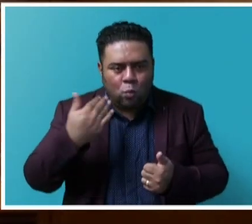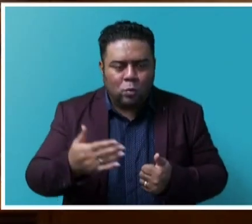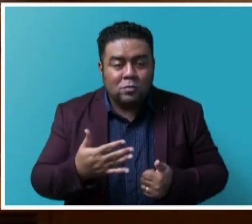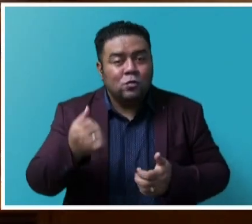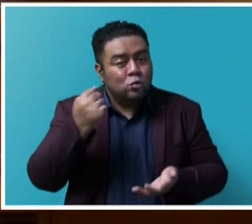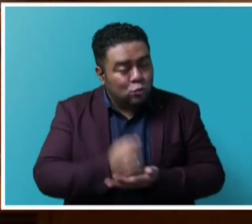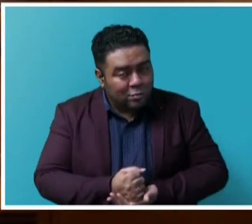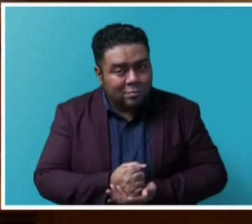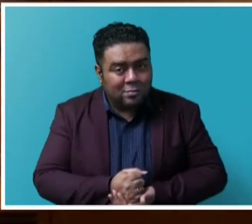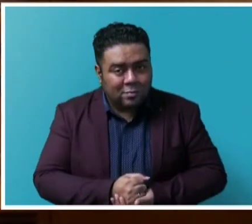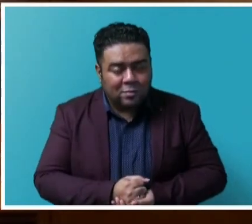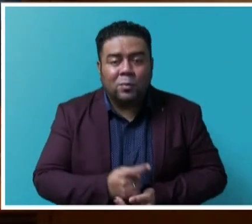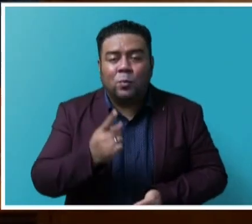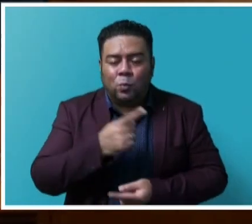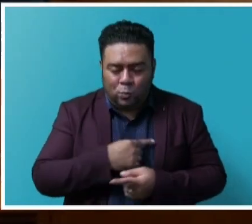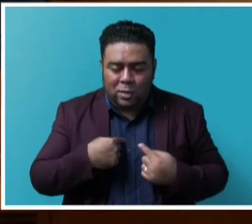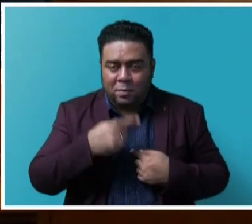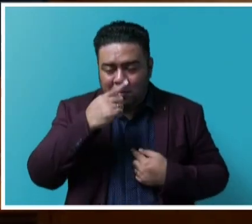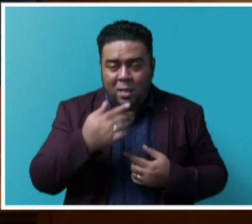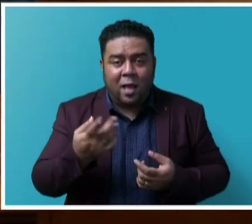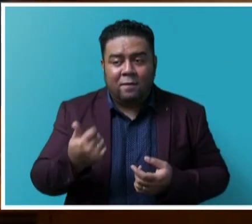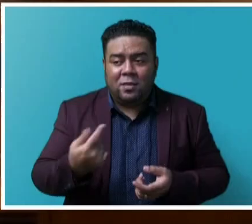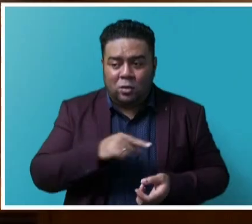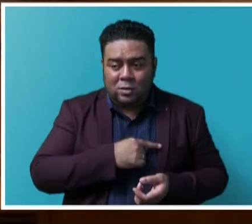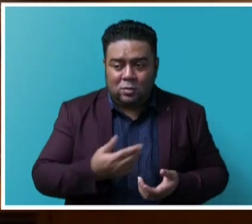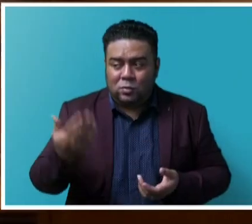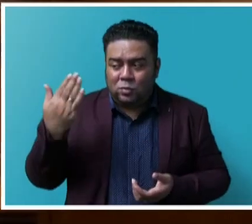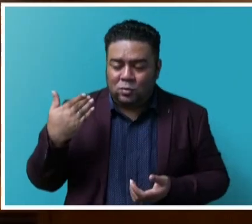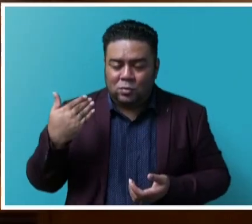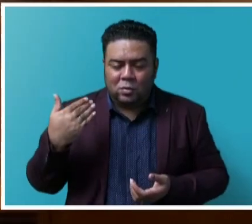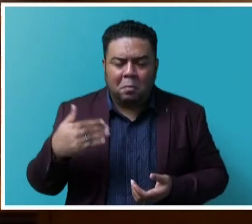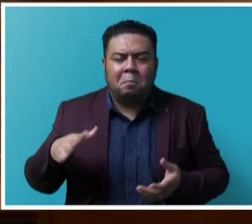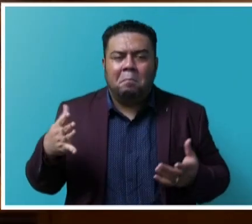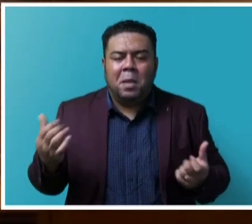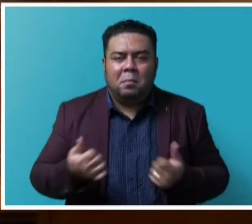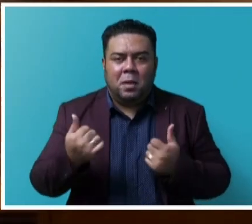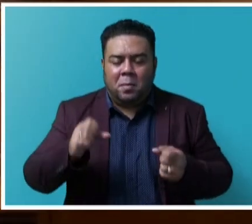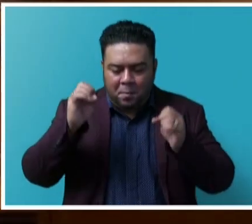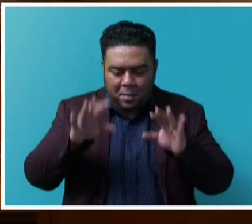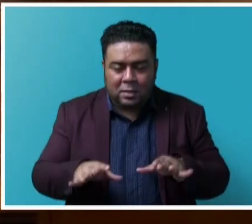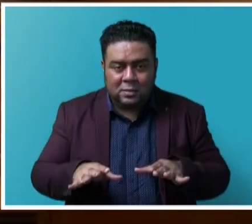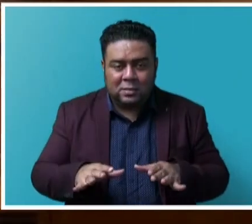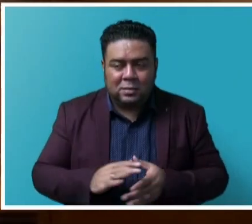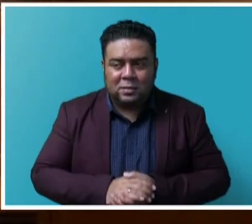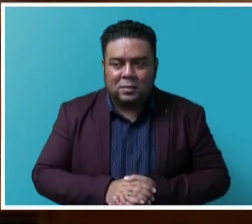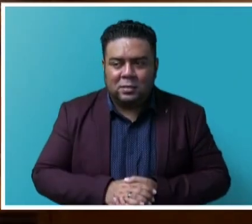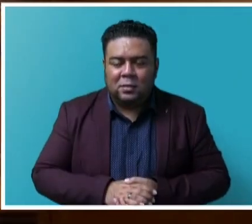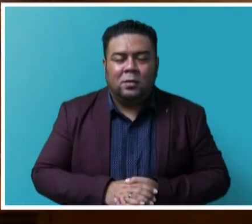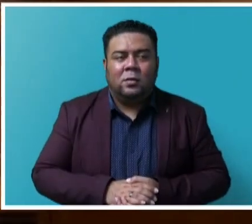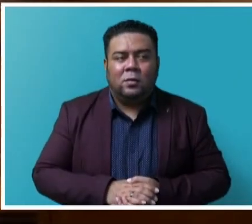surely, we and those after us will harvest the manifold blessings of God, the very one in whom we